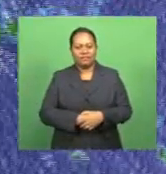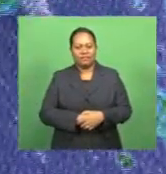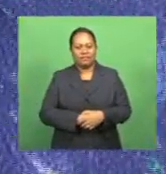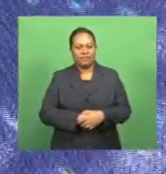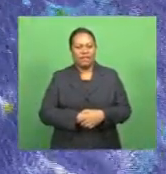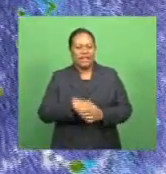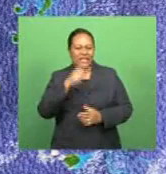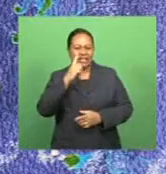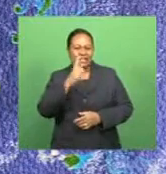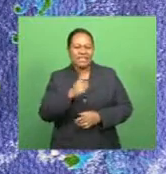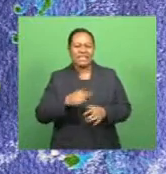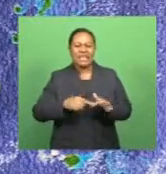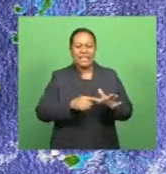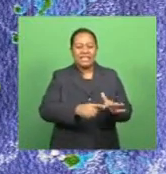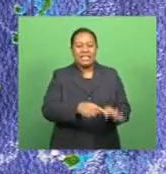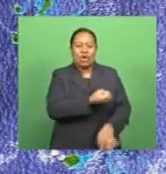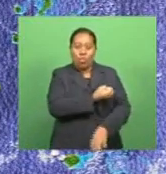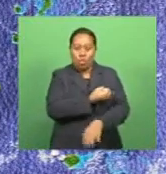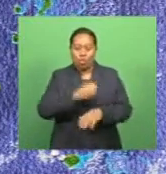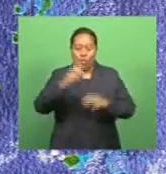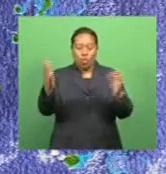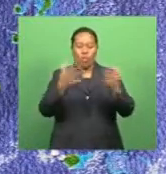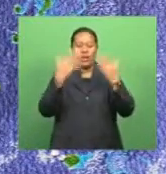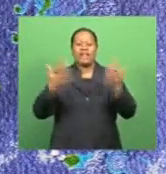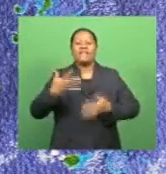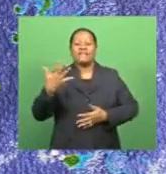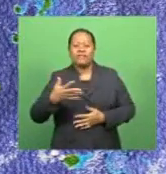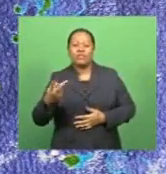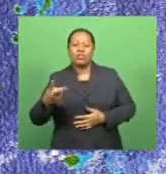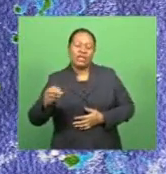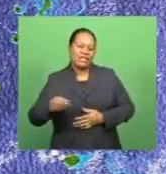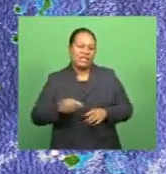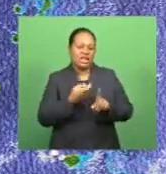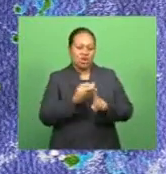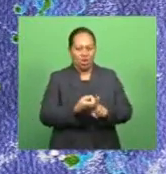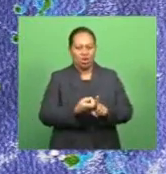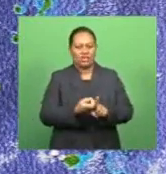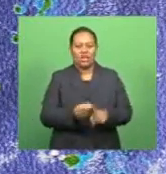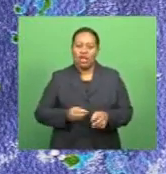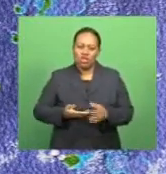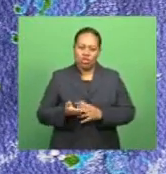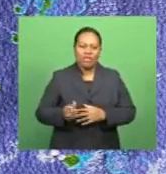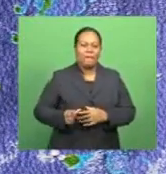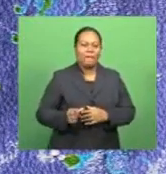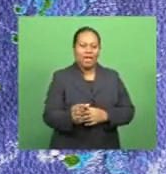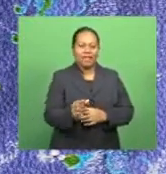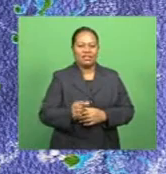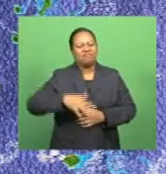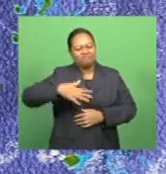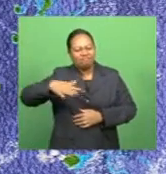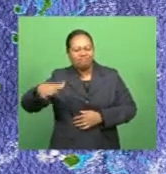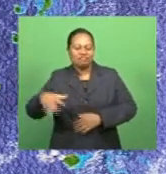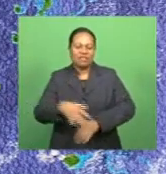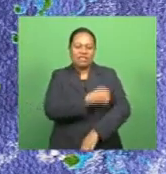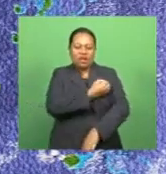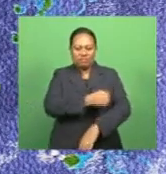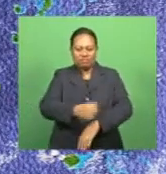Let's see easterly winds at 10 to 15 knots, gusting to 20 knots through the passages, moderate to rough seas.